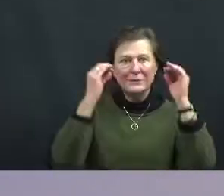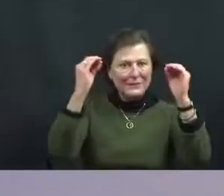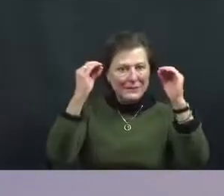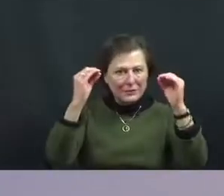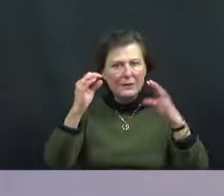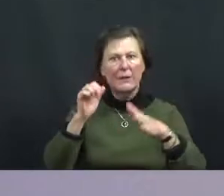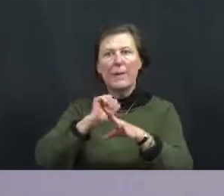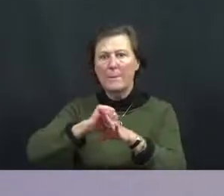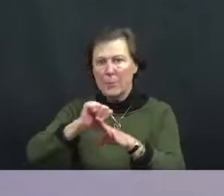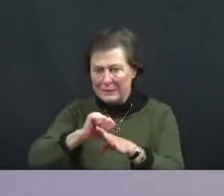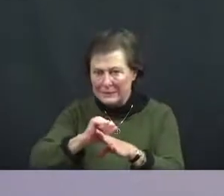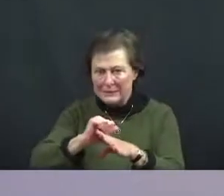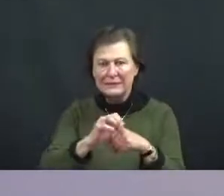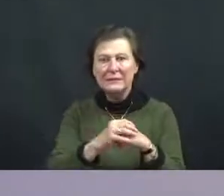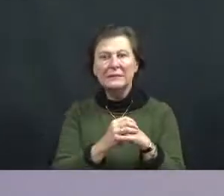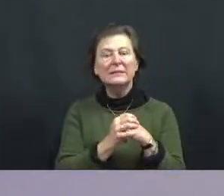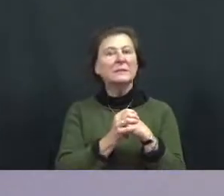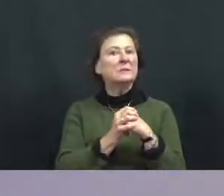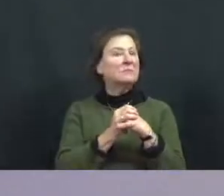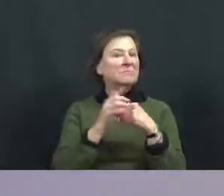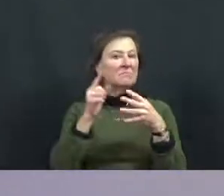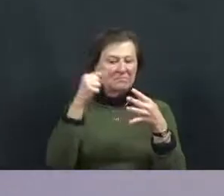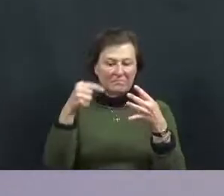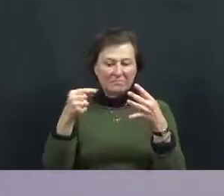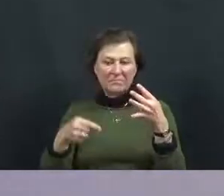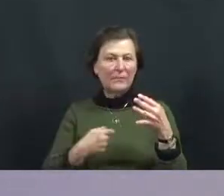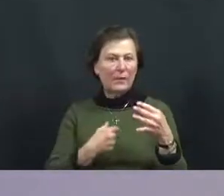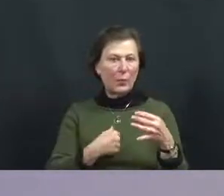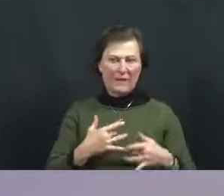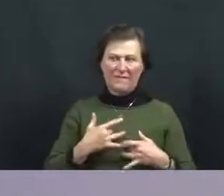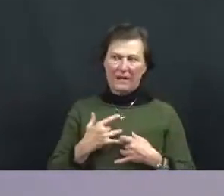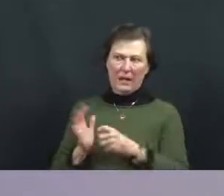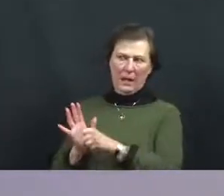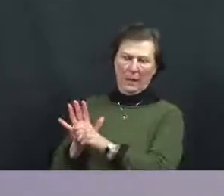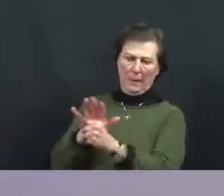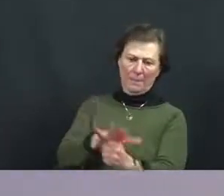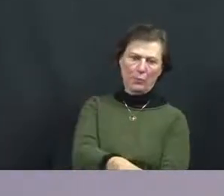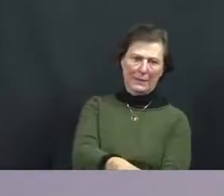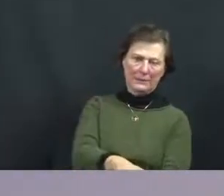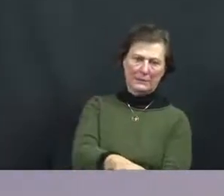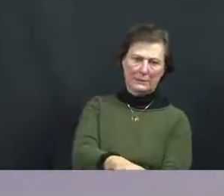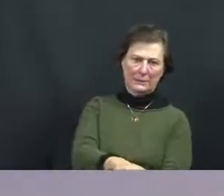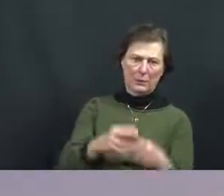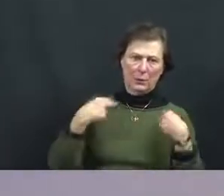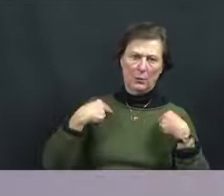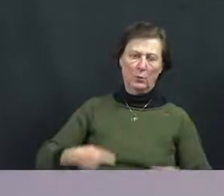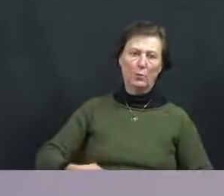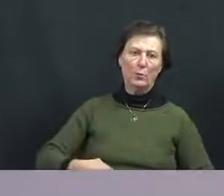and practices that we find to be oppressive to the human spirit.